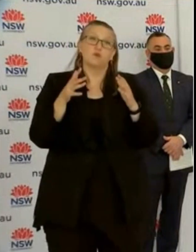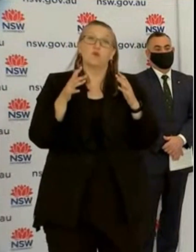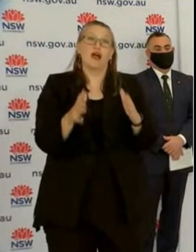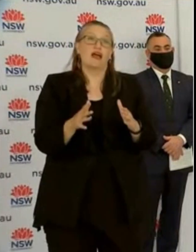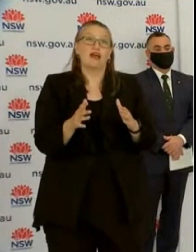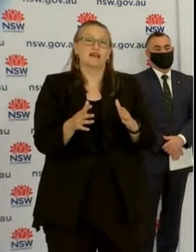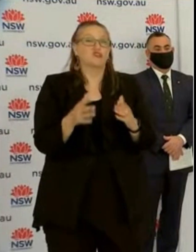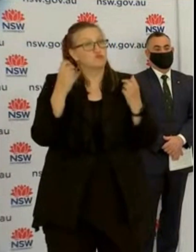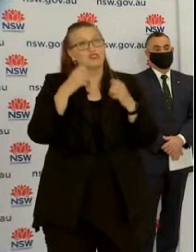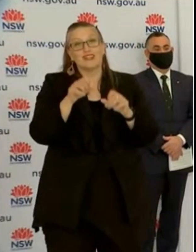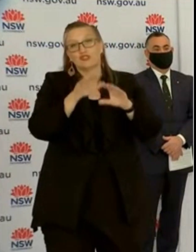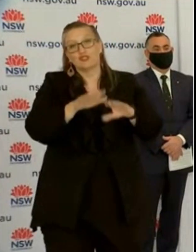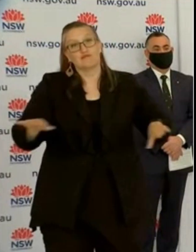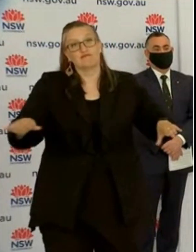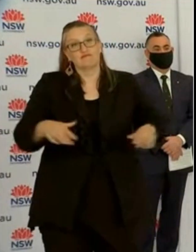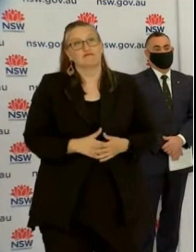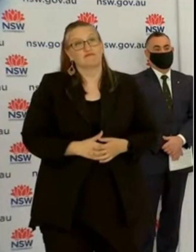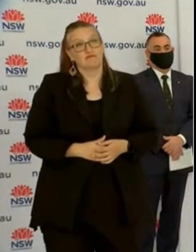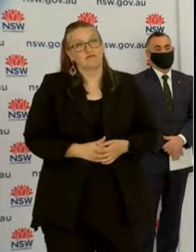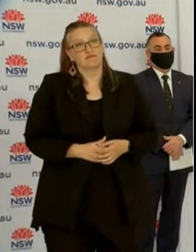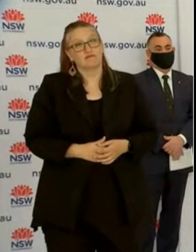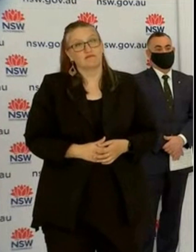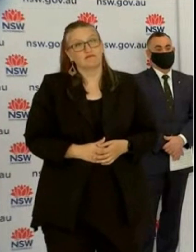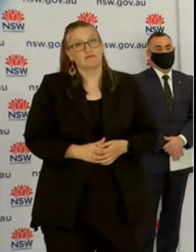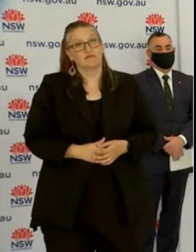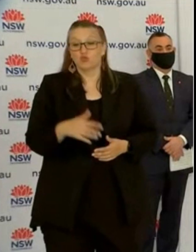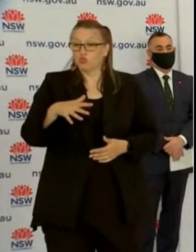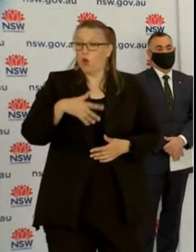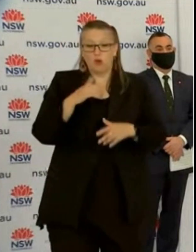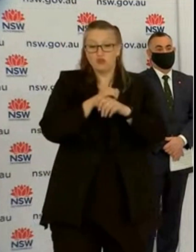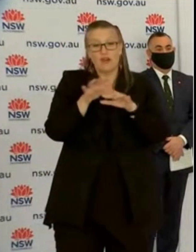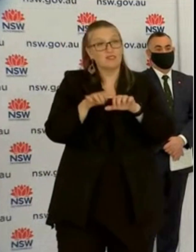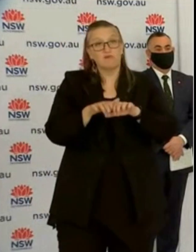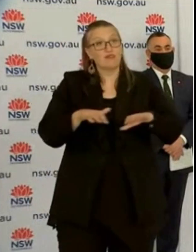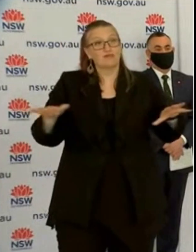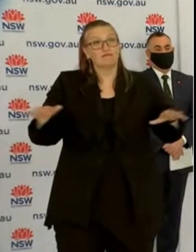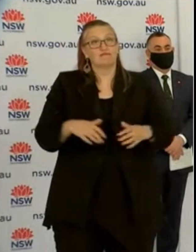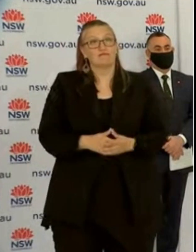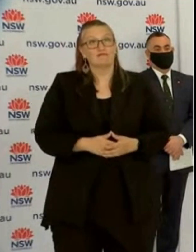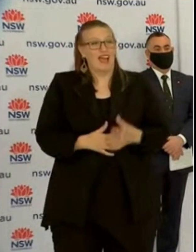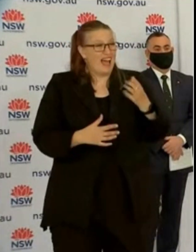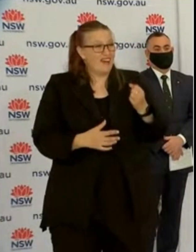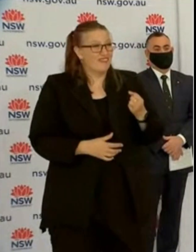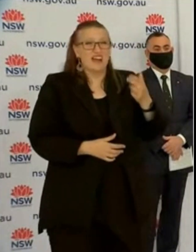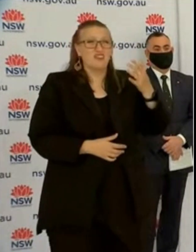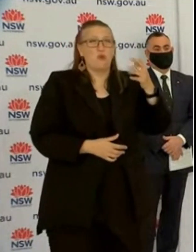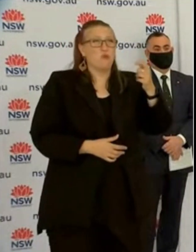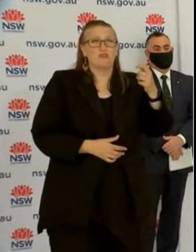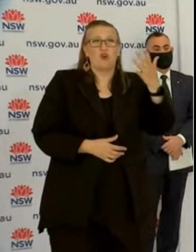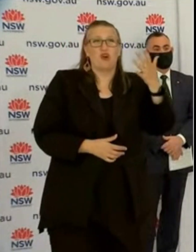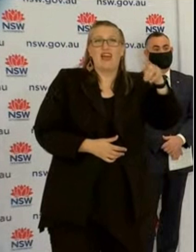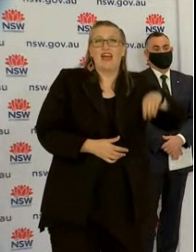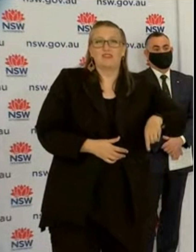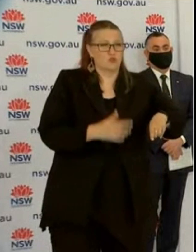and the best way to prevent the spread in any school setting. But also, as we've heard, 51 out of thousands and thousands of settings isn't a